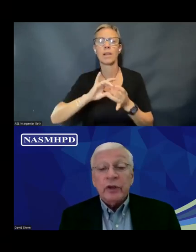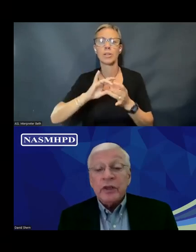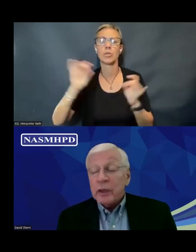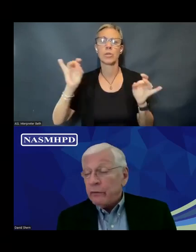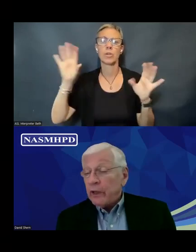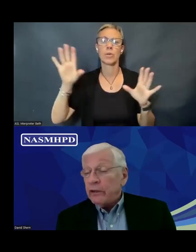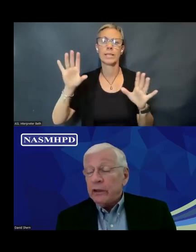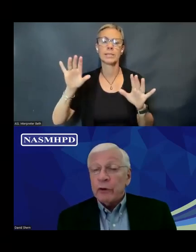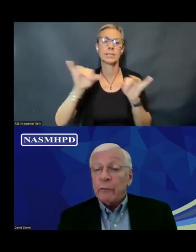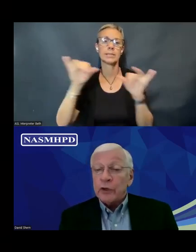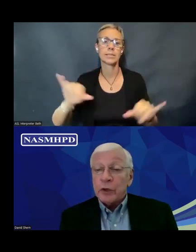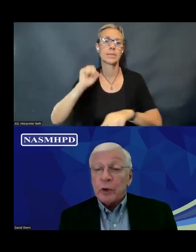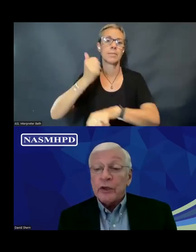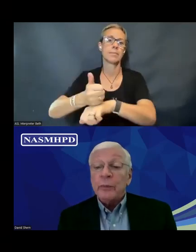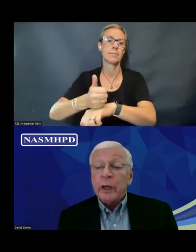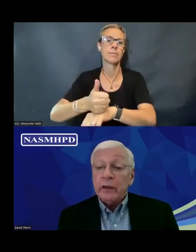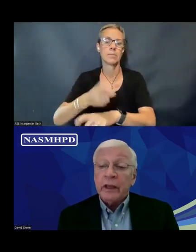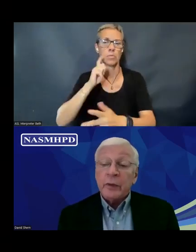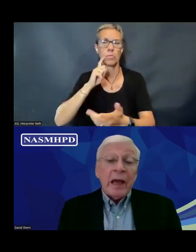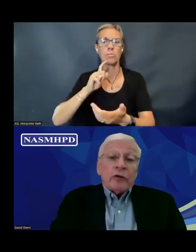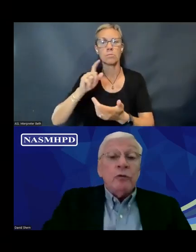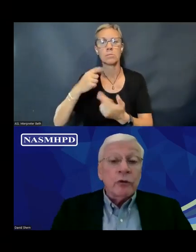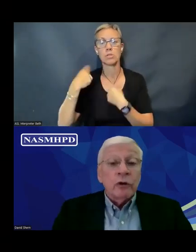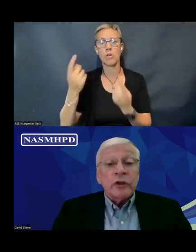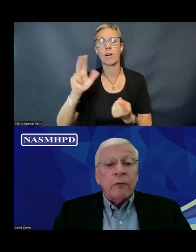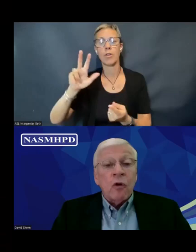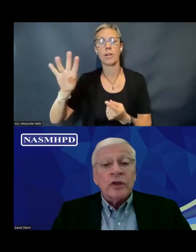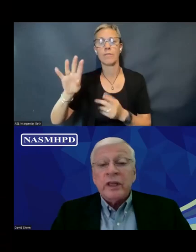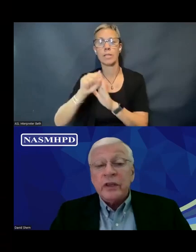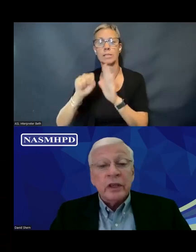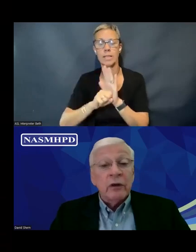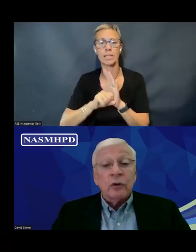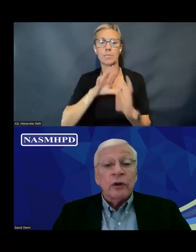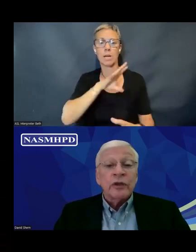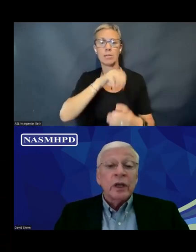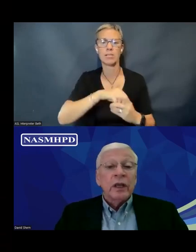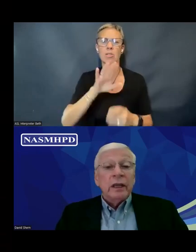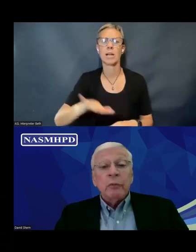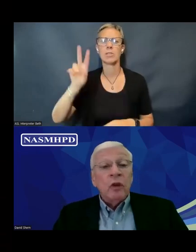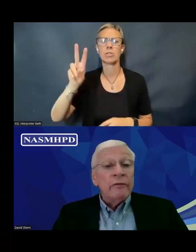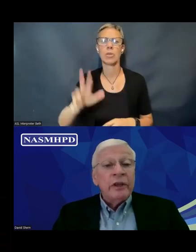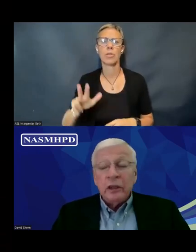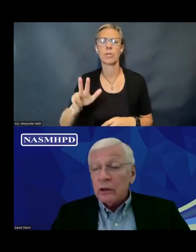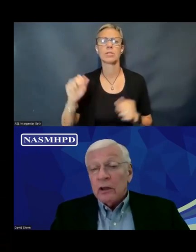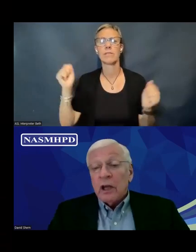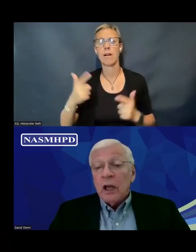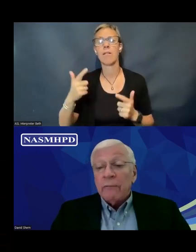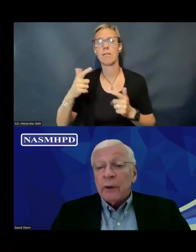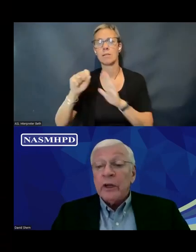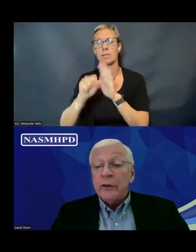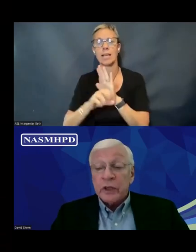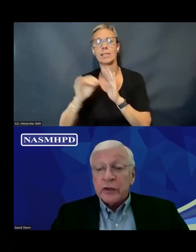system. And you can see that we've had 34 states participate, and that's about 2/3 of all states and territories. And would love to